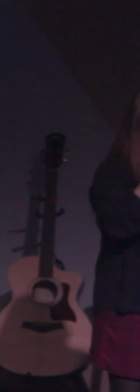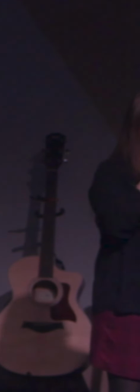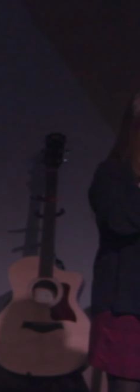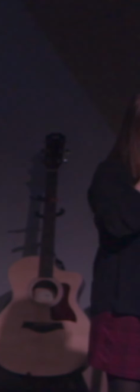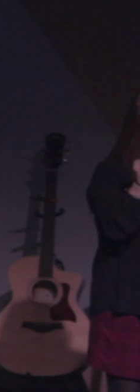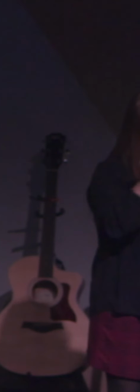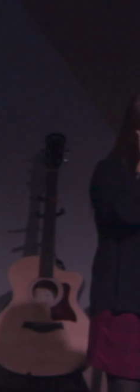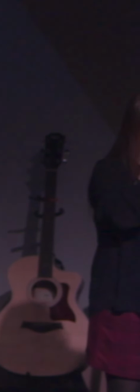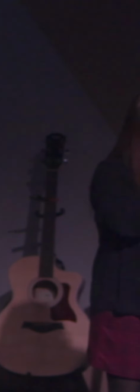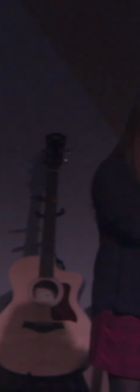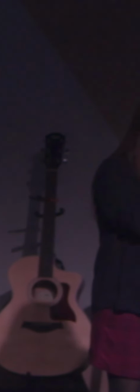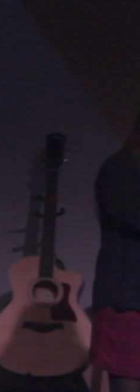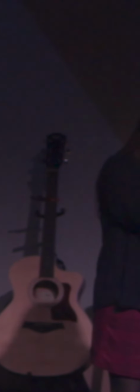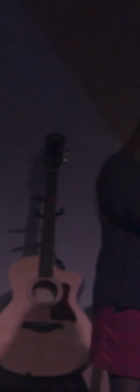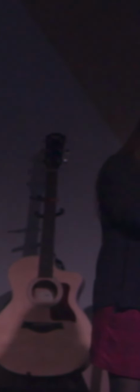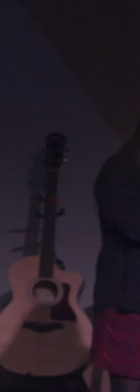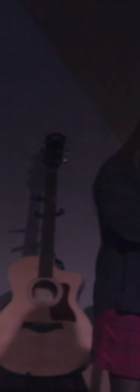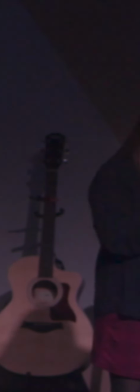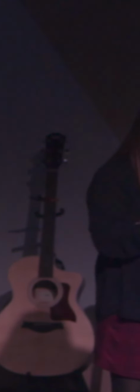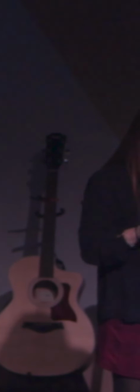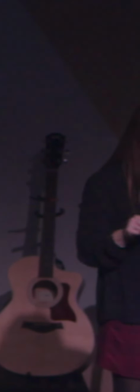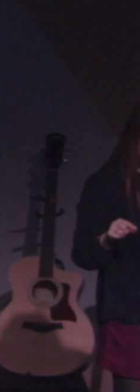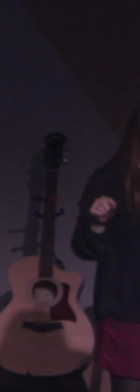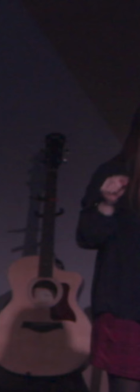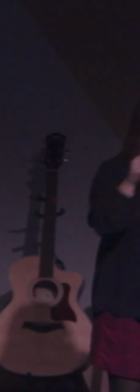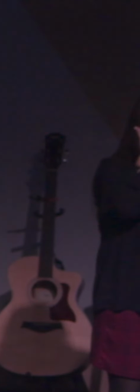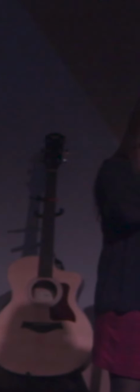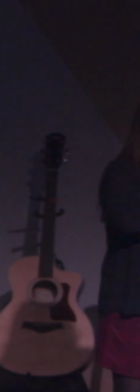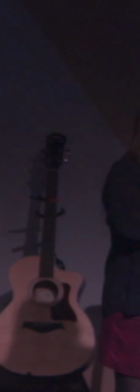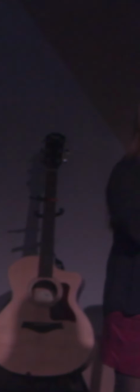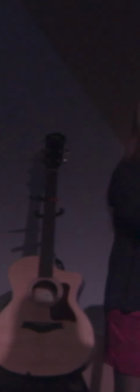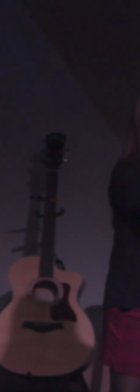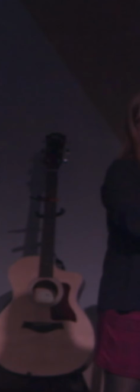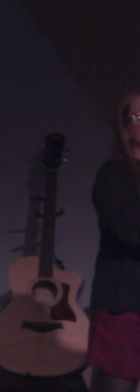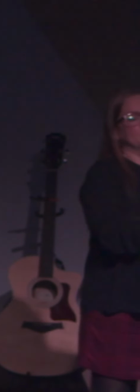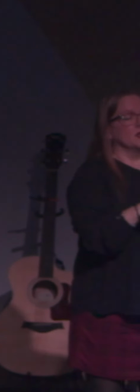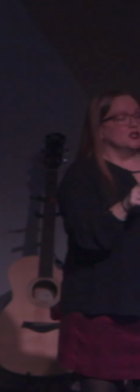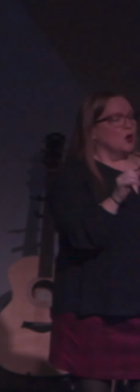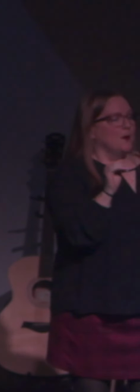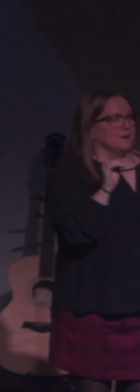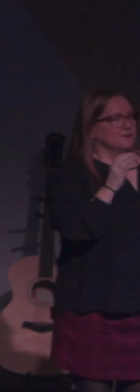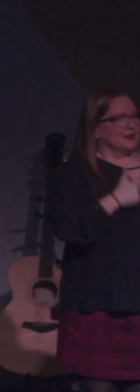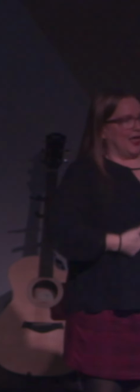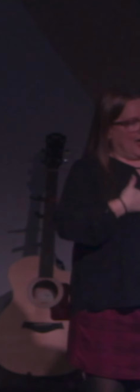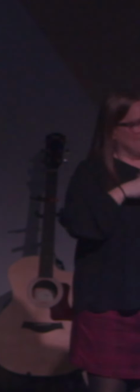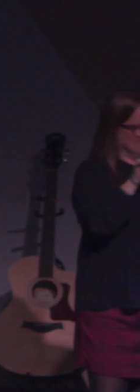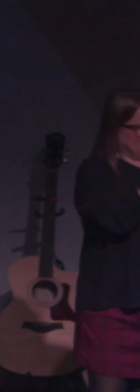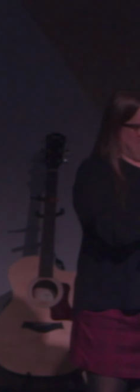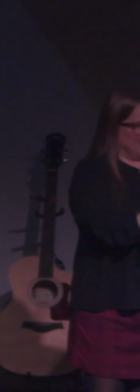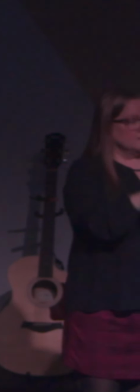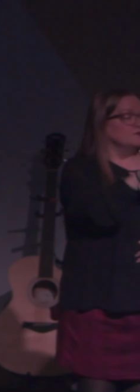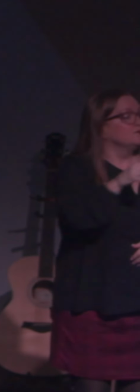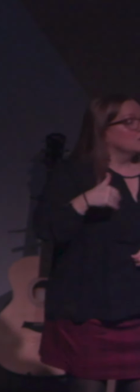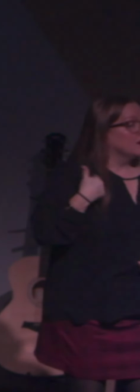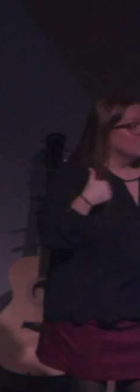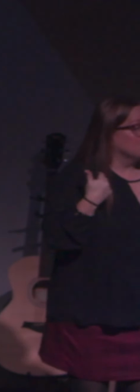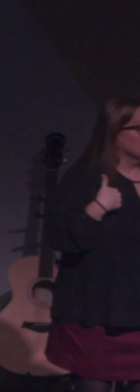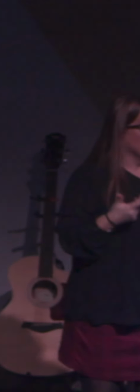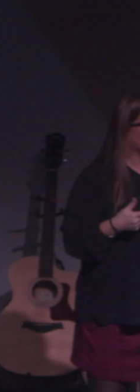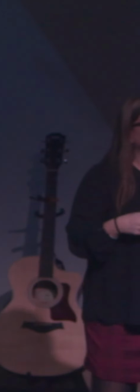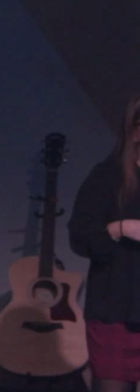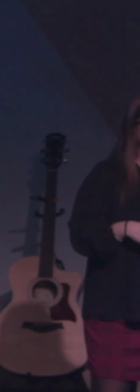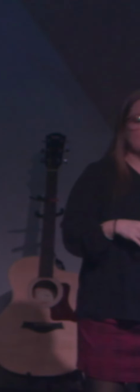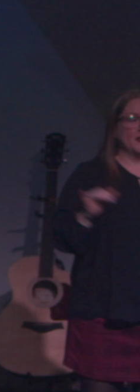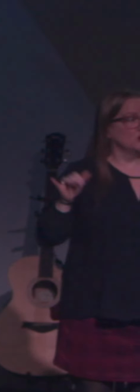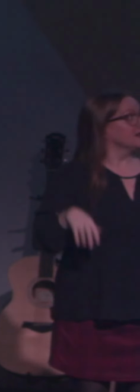Okay, so it's dot to dot, right? And so life to me is kind of like a dot to dot. And when you're young, it kind of looks